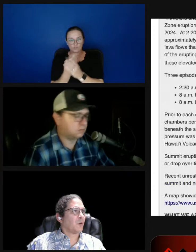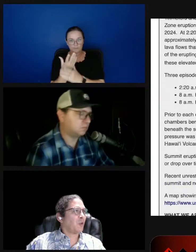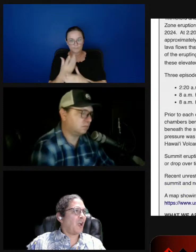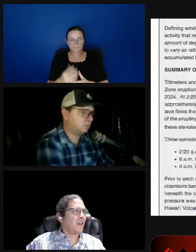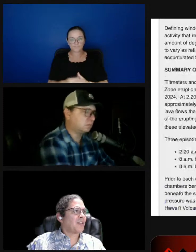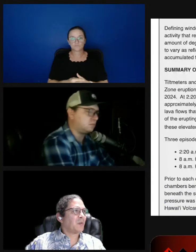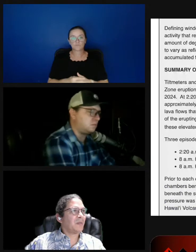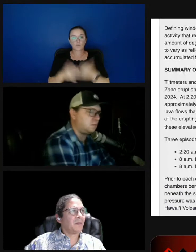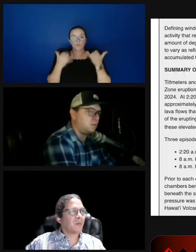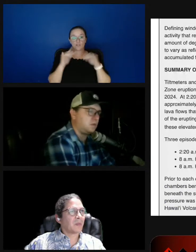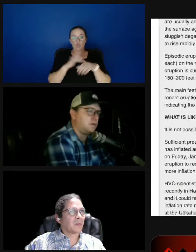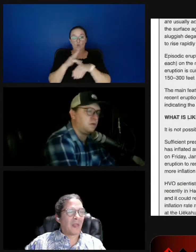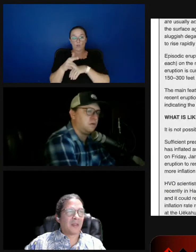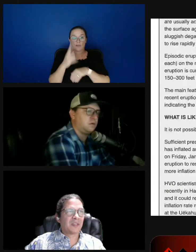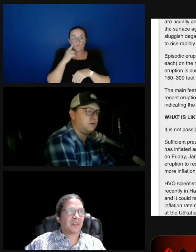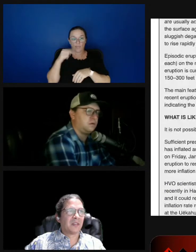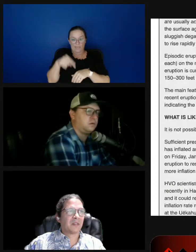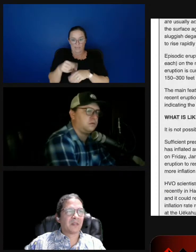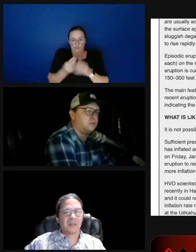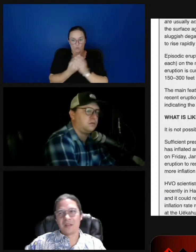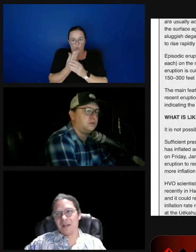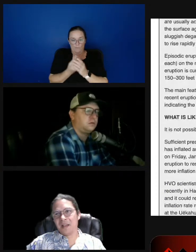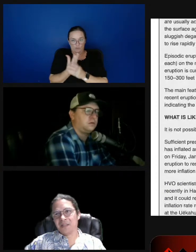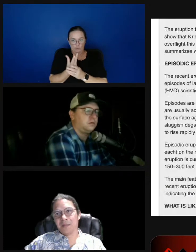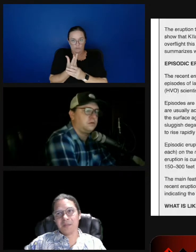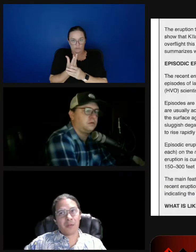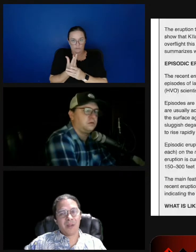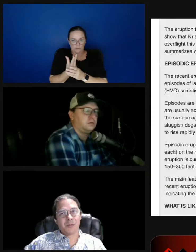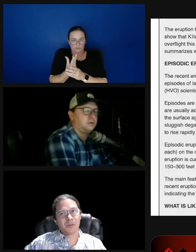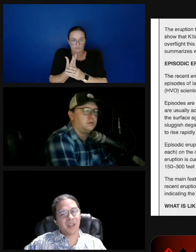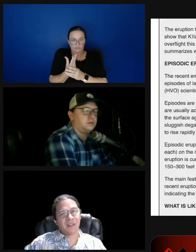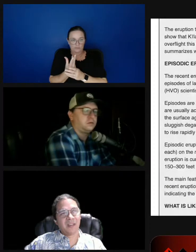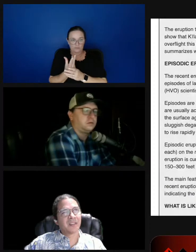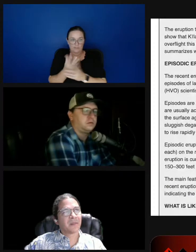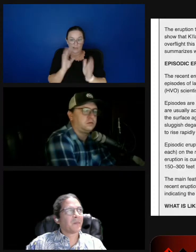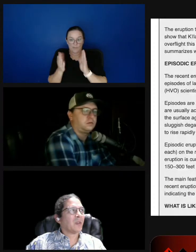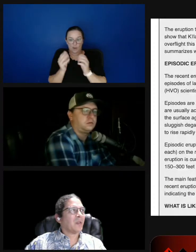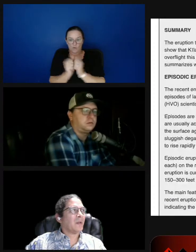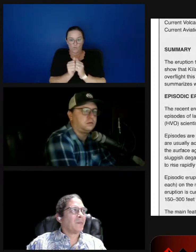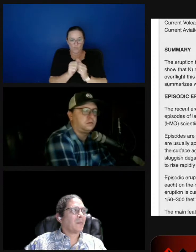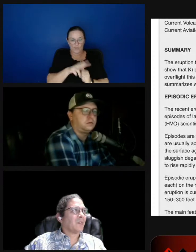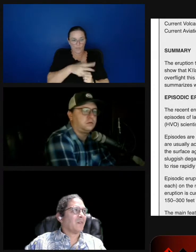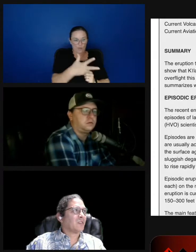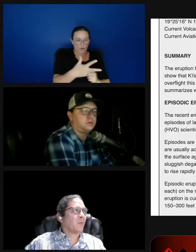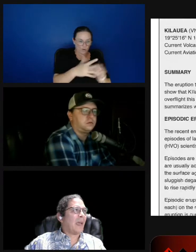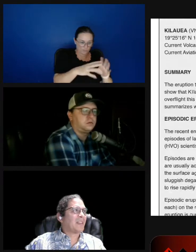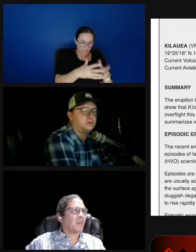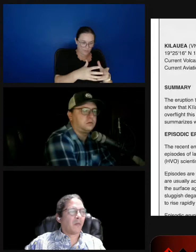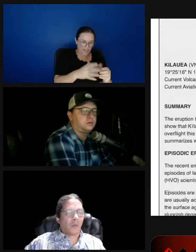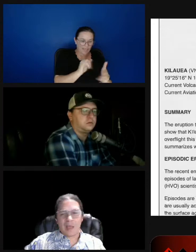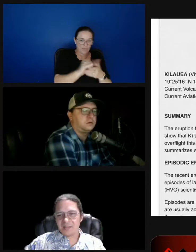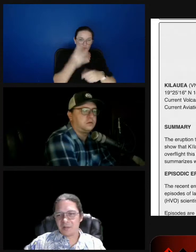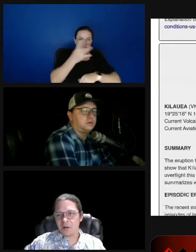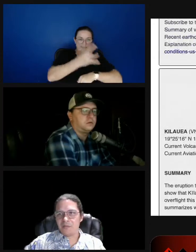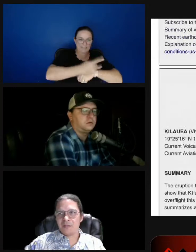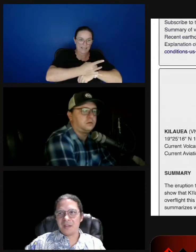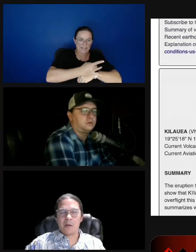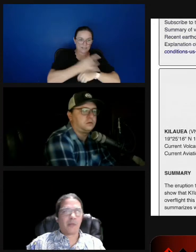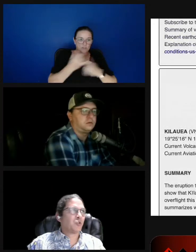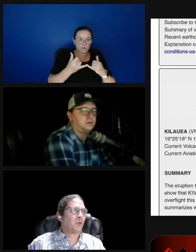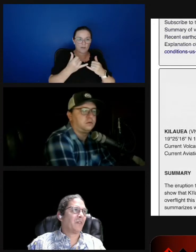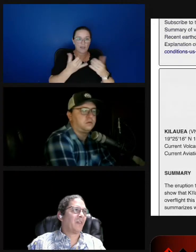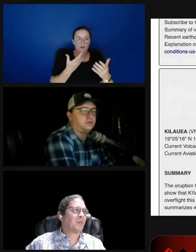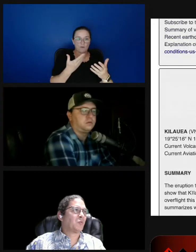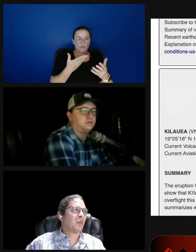we're still early on in this one, at least in the context of episode 3, which was 8 days. Right, so we're past our